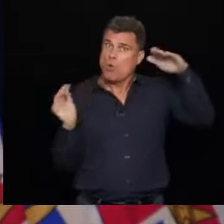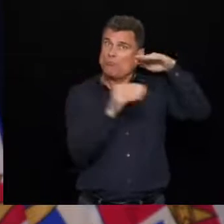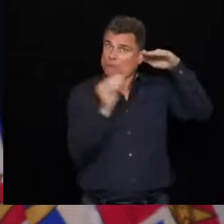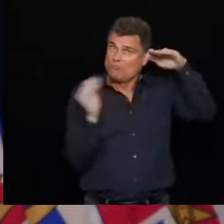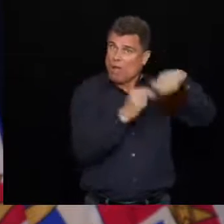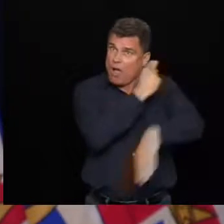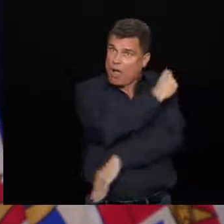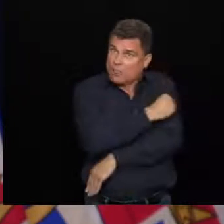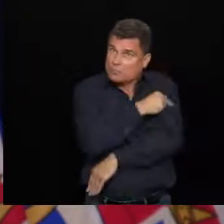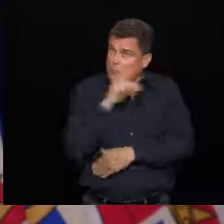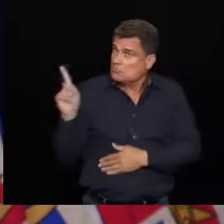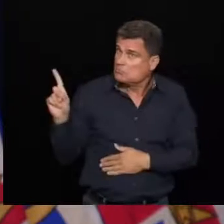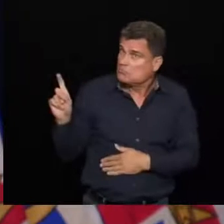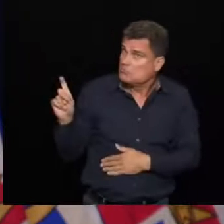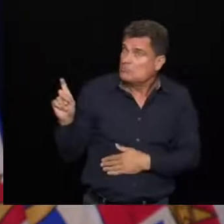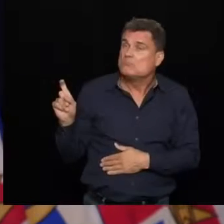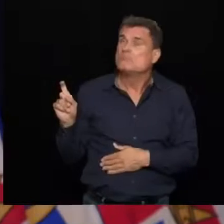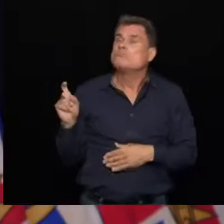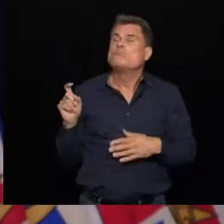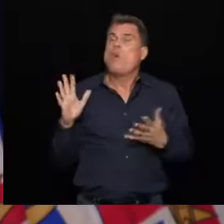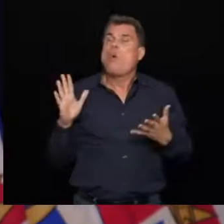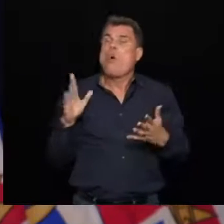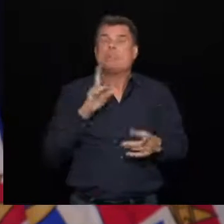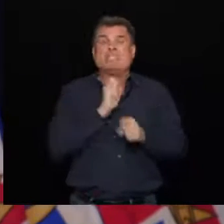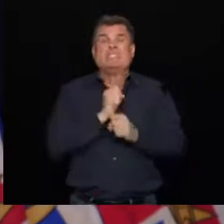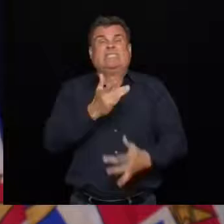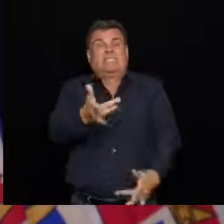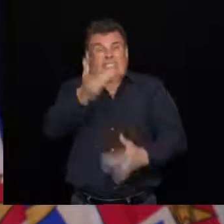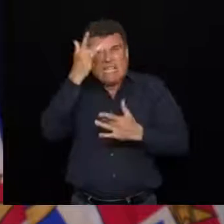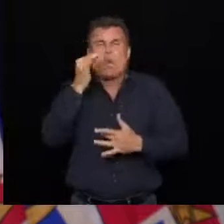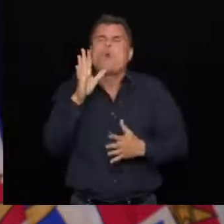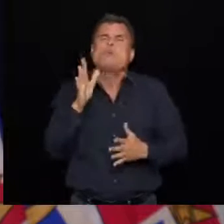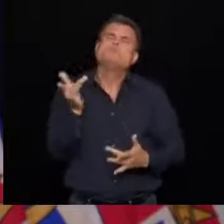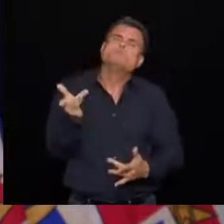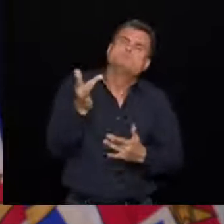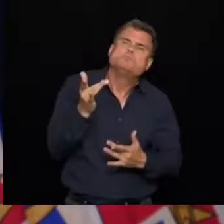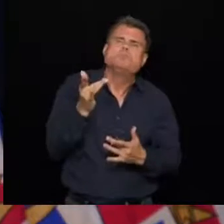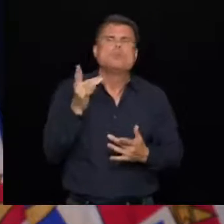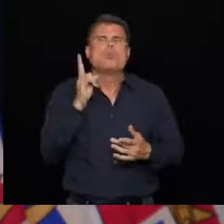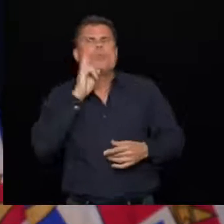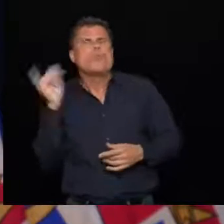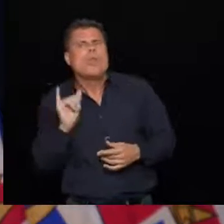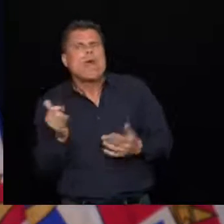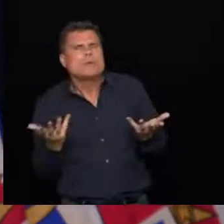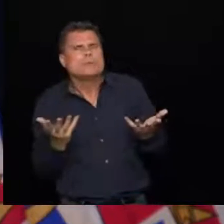doctor? Yeah, most younger people have milder symptoms, but not